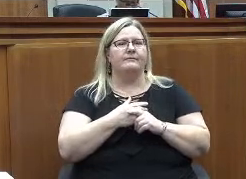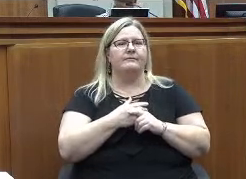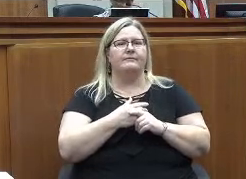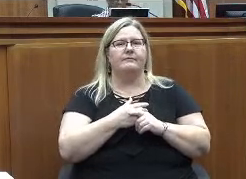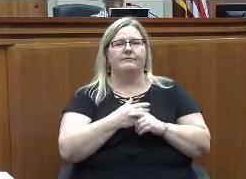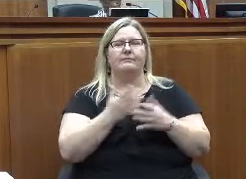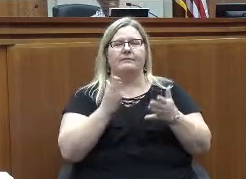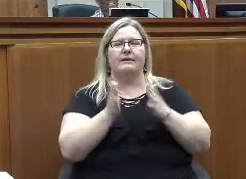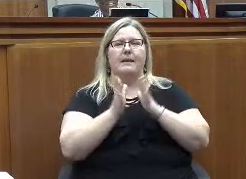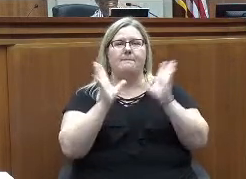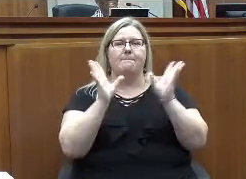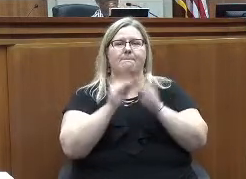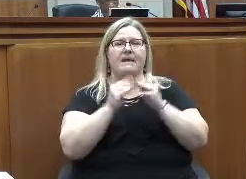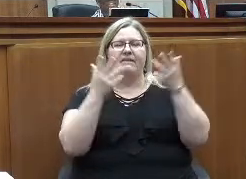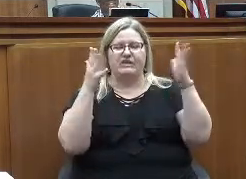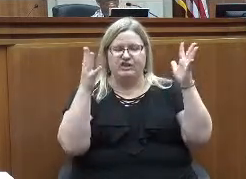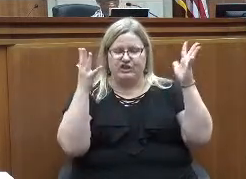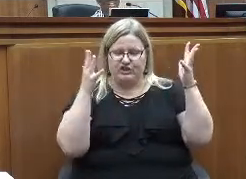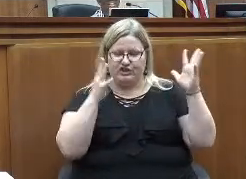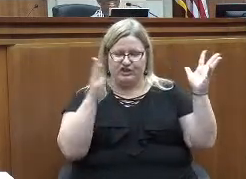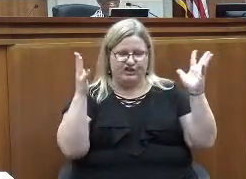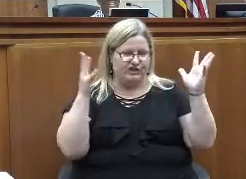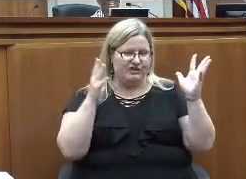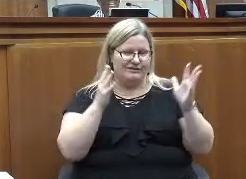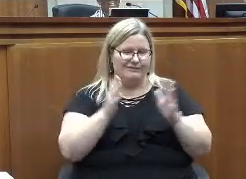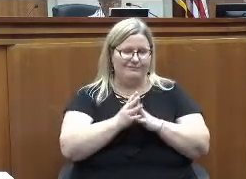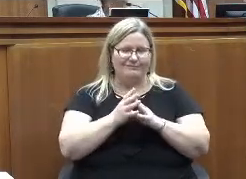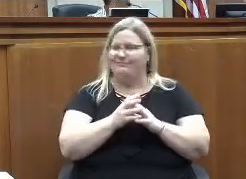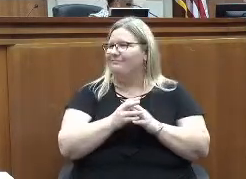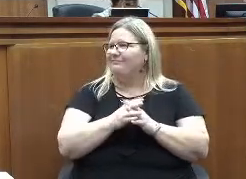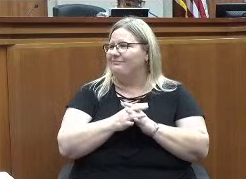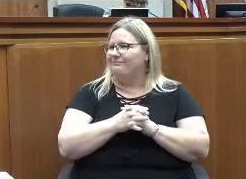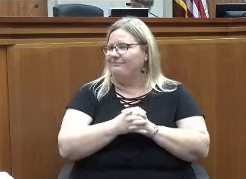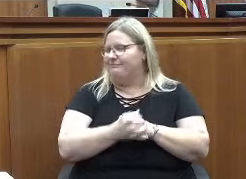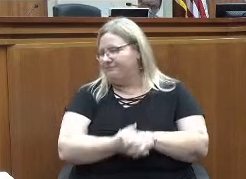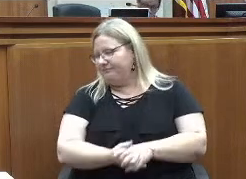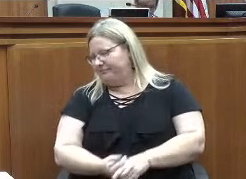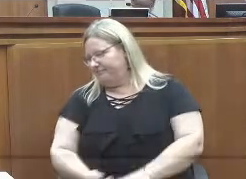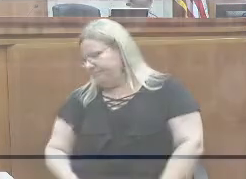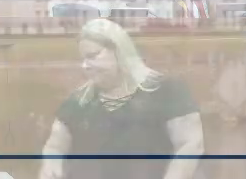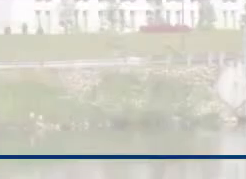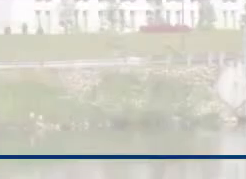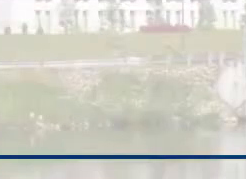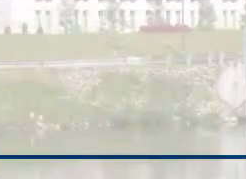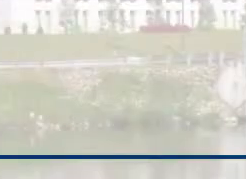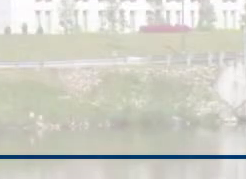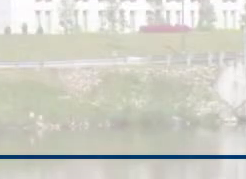Proceed.